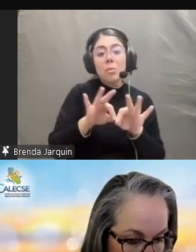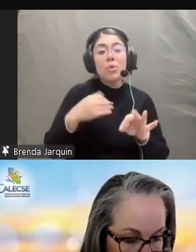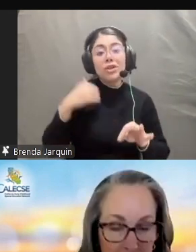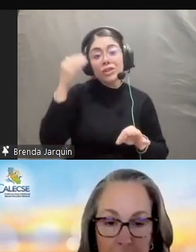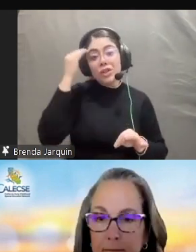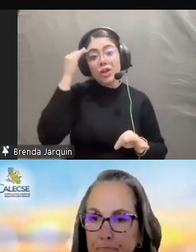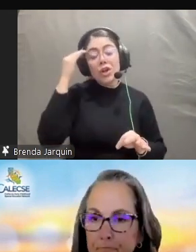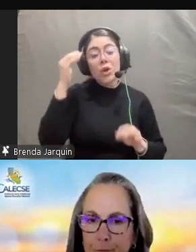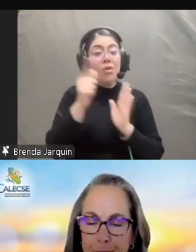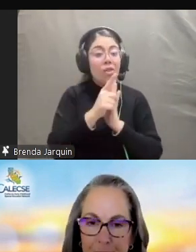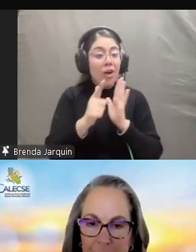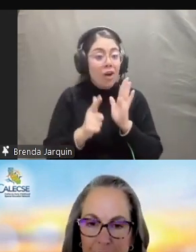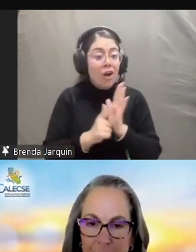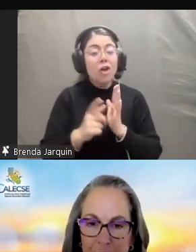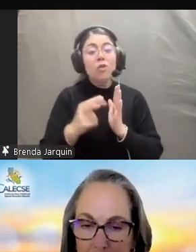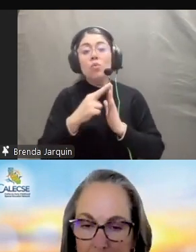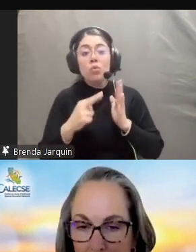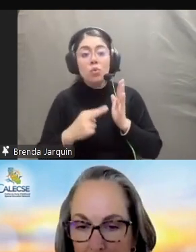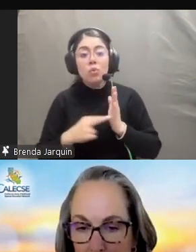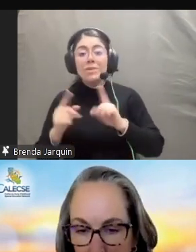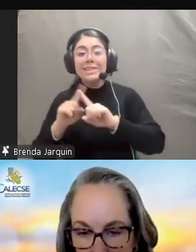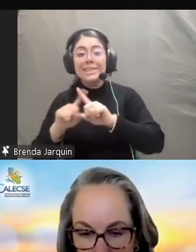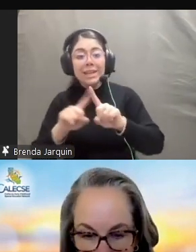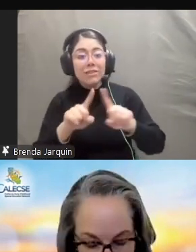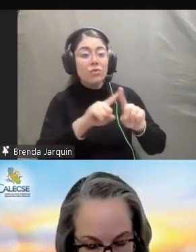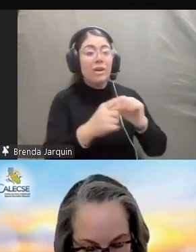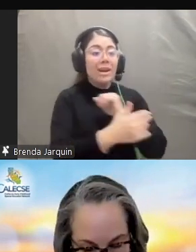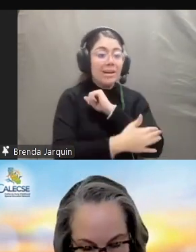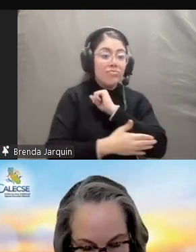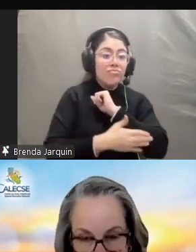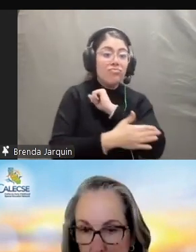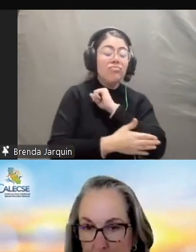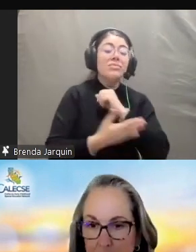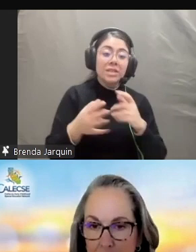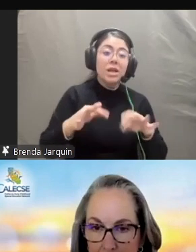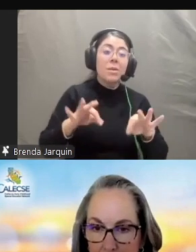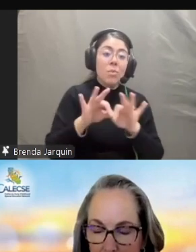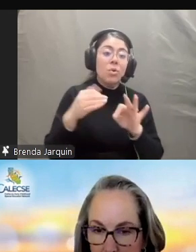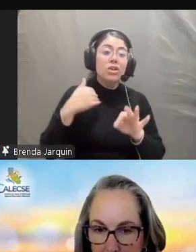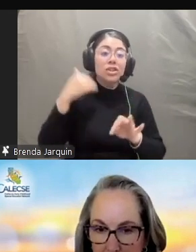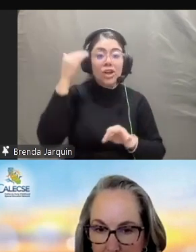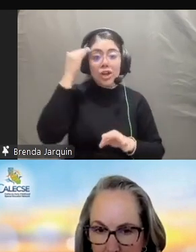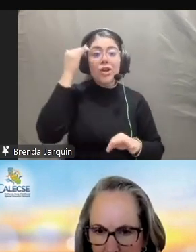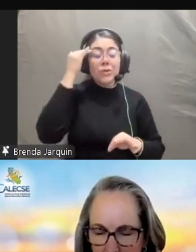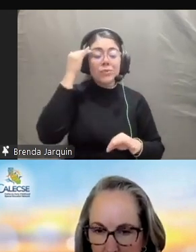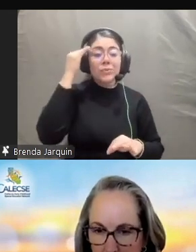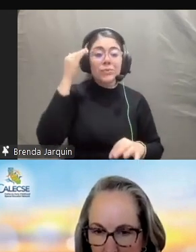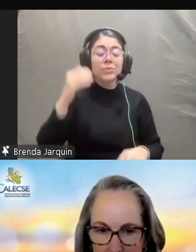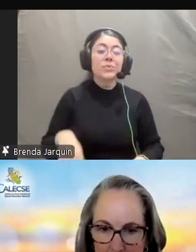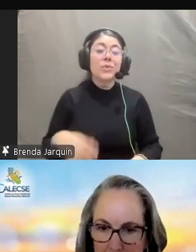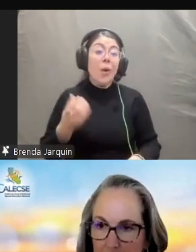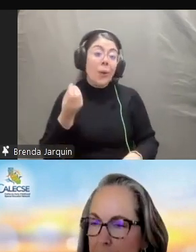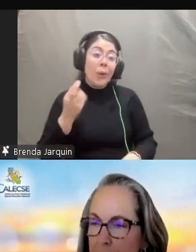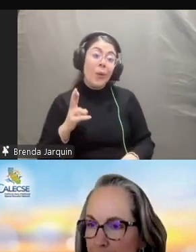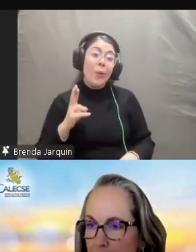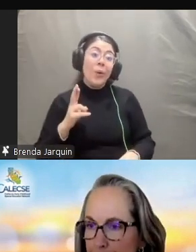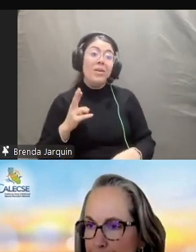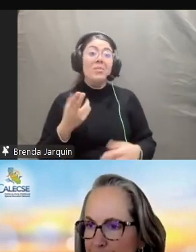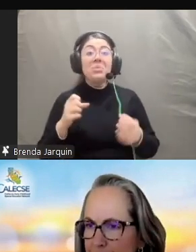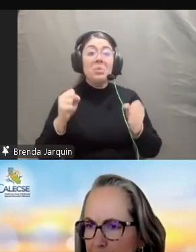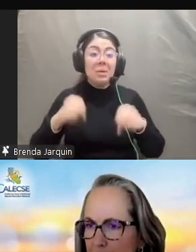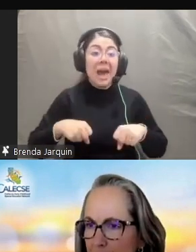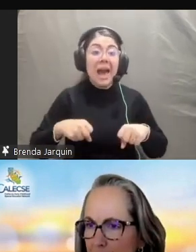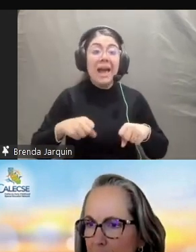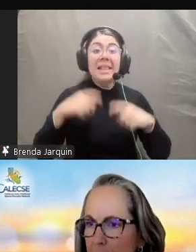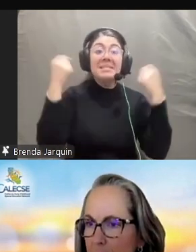and regulations, and how to address the concerns appropriately or timely, or even celebrate the successes of what's